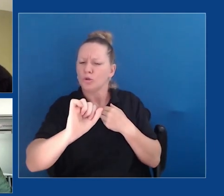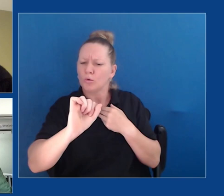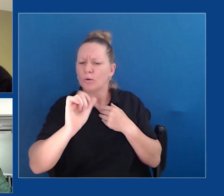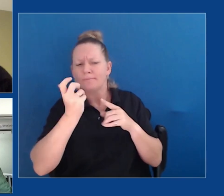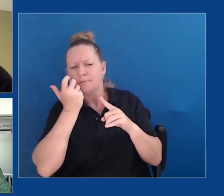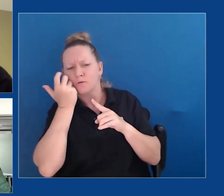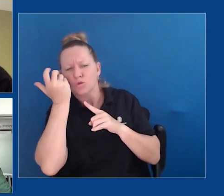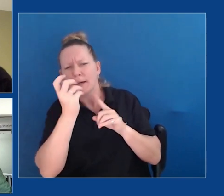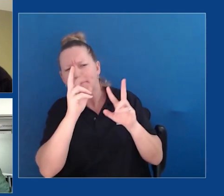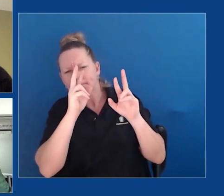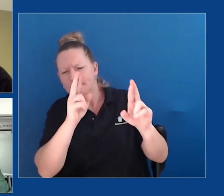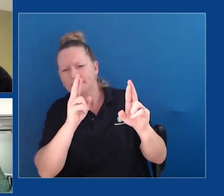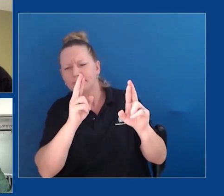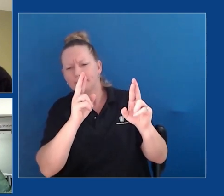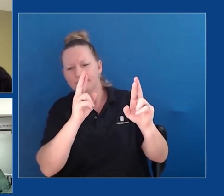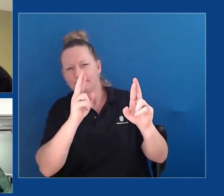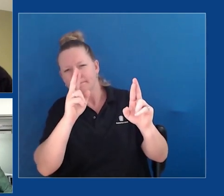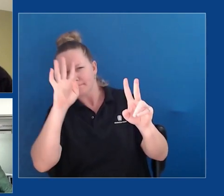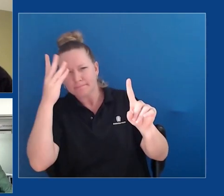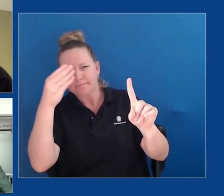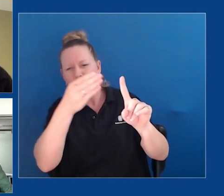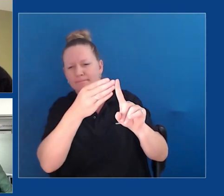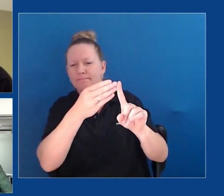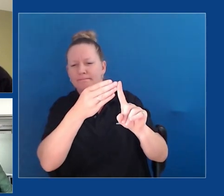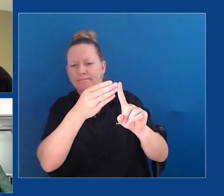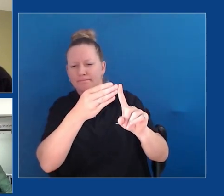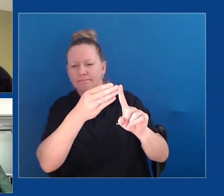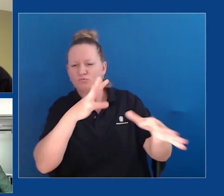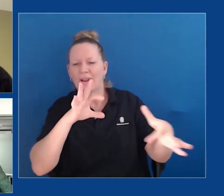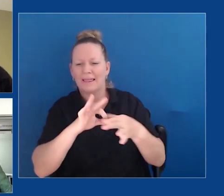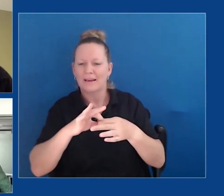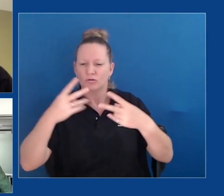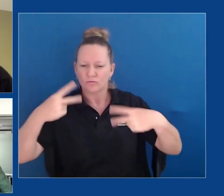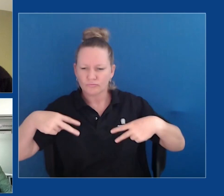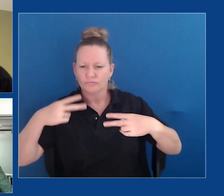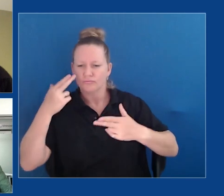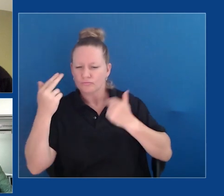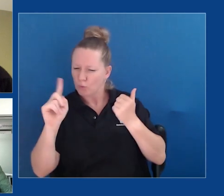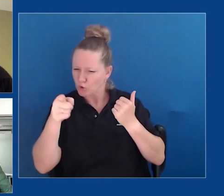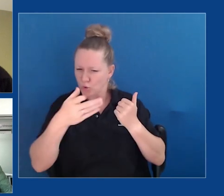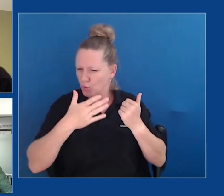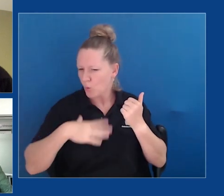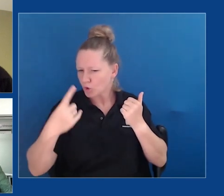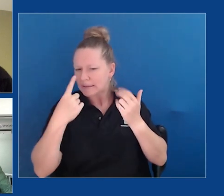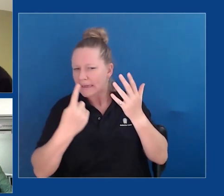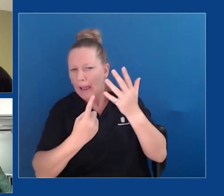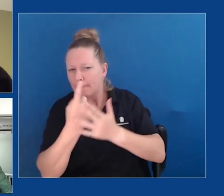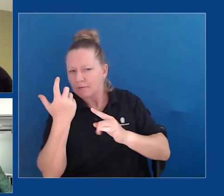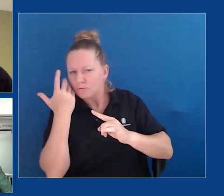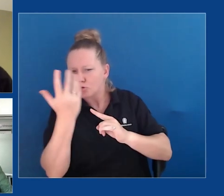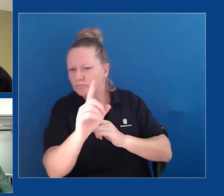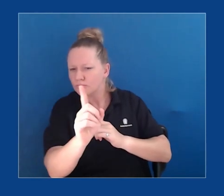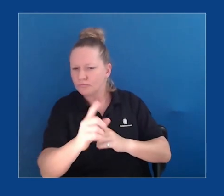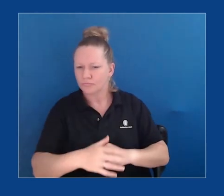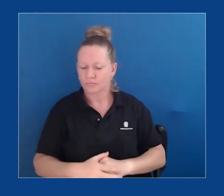all these ceremonial song and dance styles and traditions into the future? What do you want to see happen in the future? I'd like to